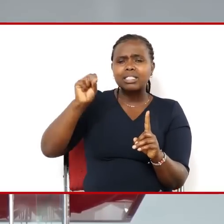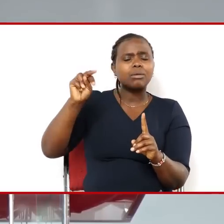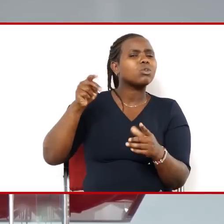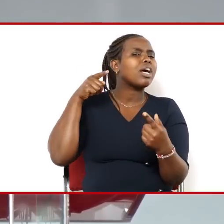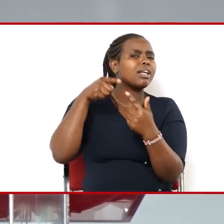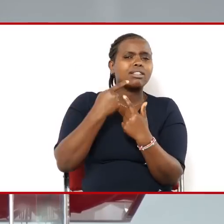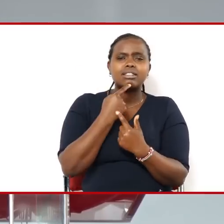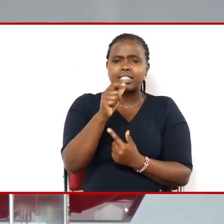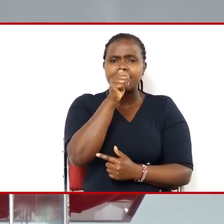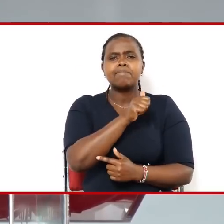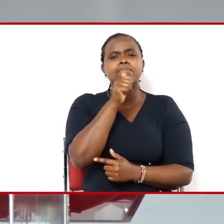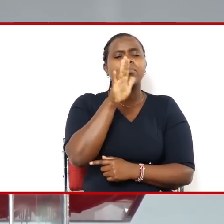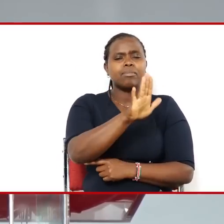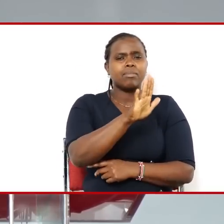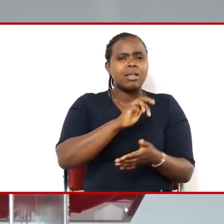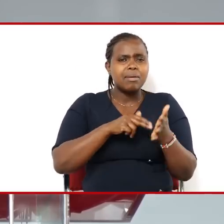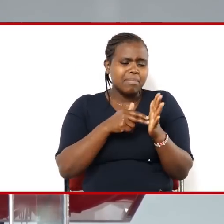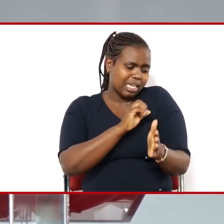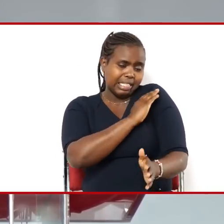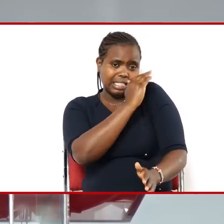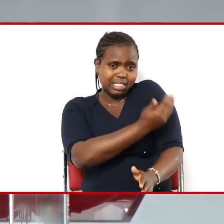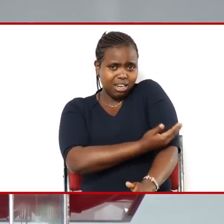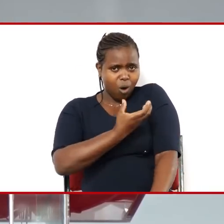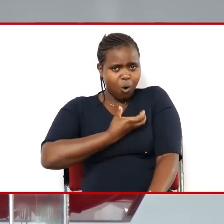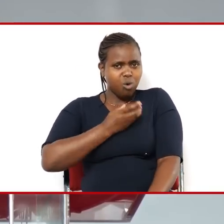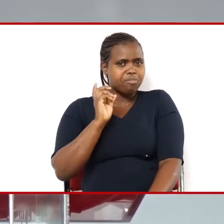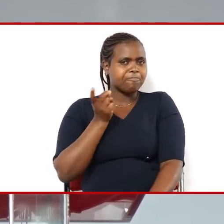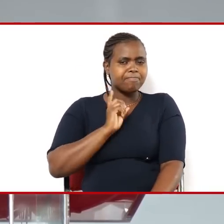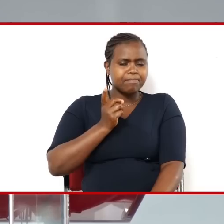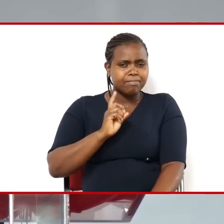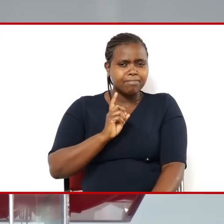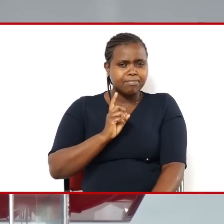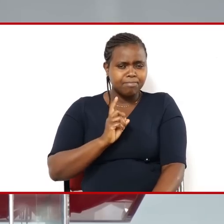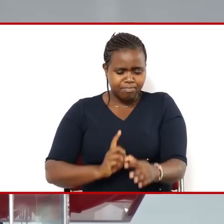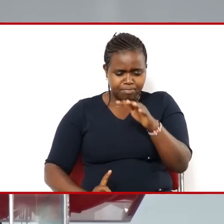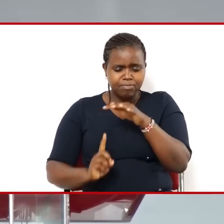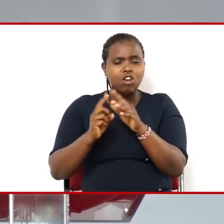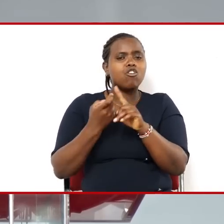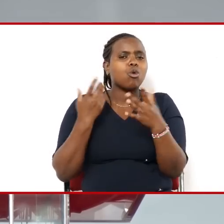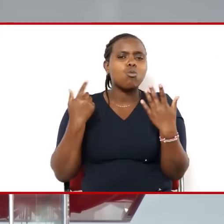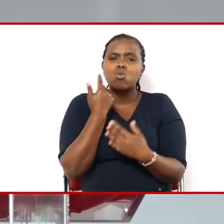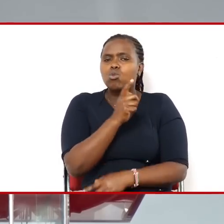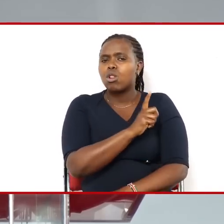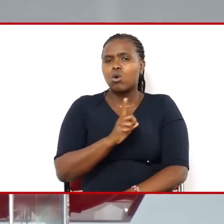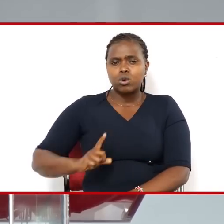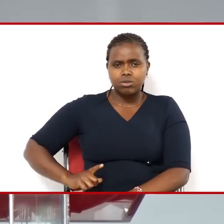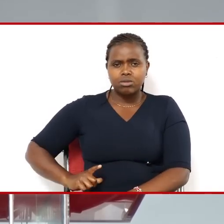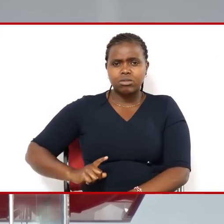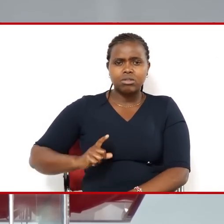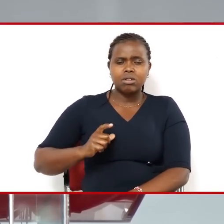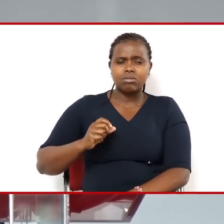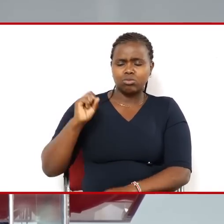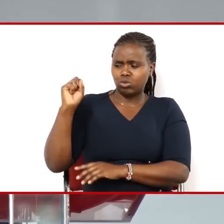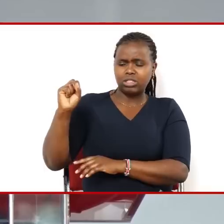strength. His strength was not his own. It came from the Lord.